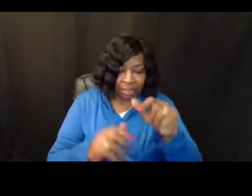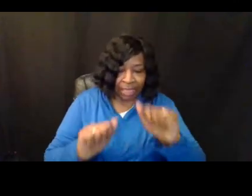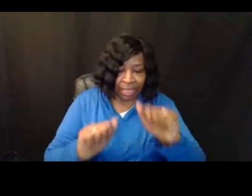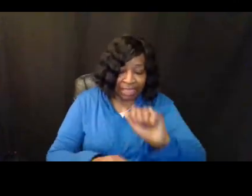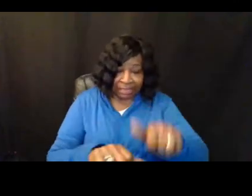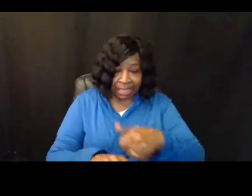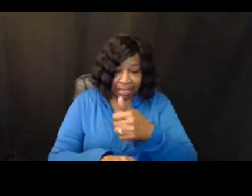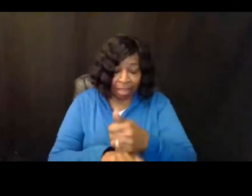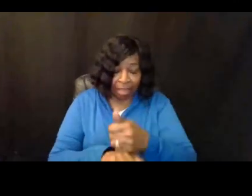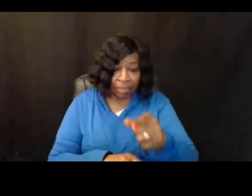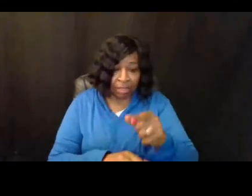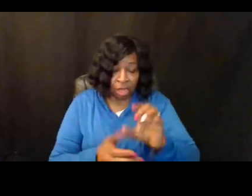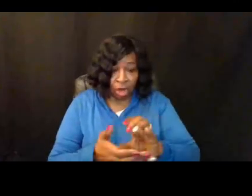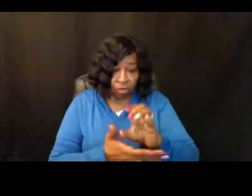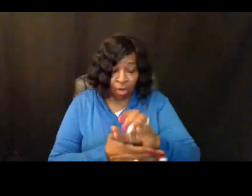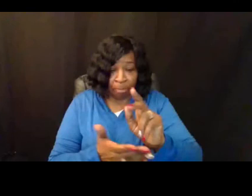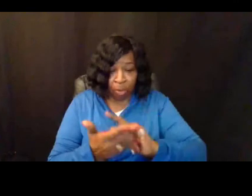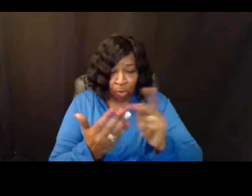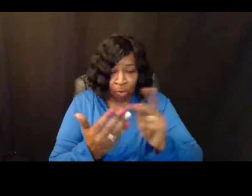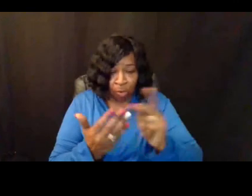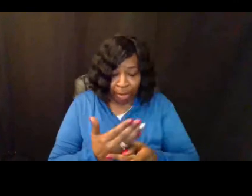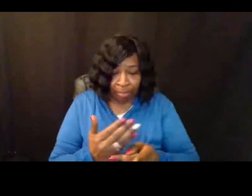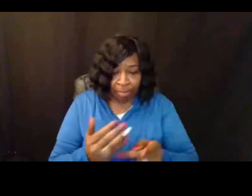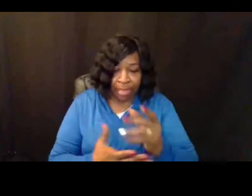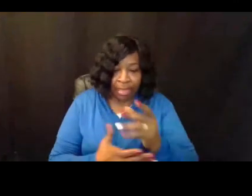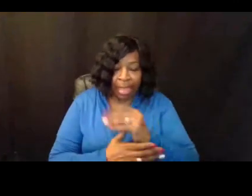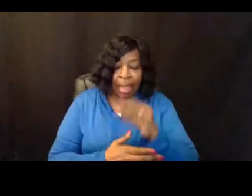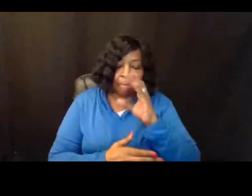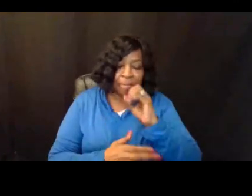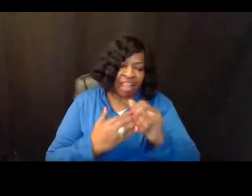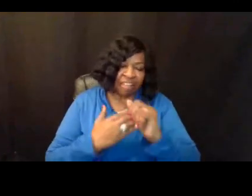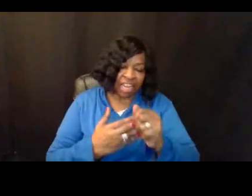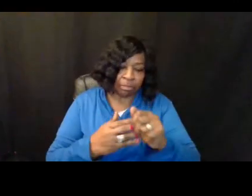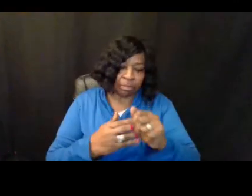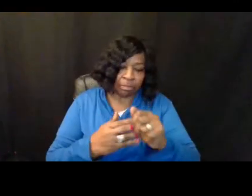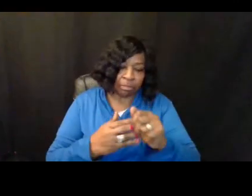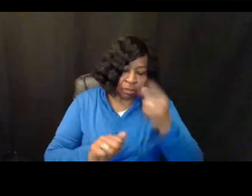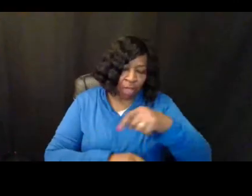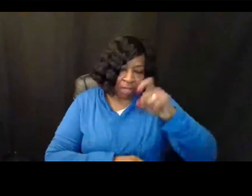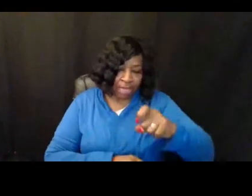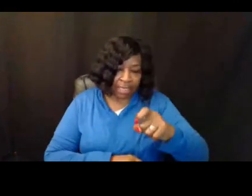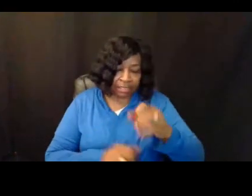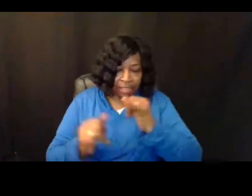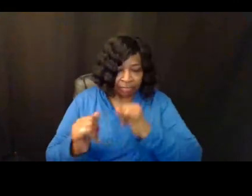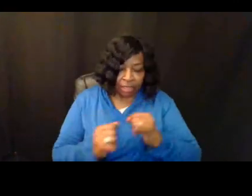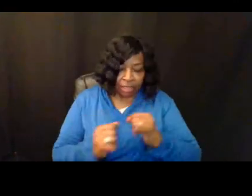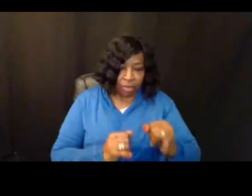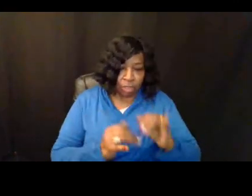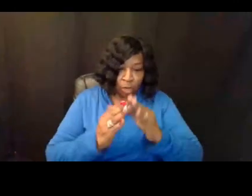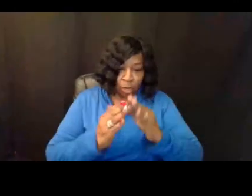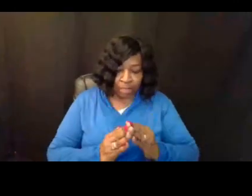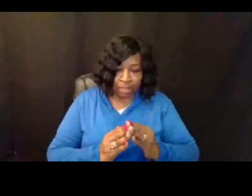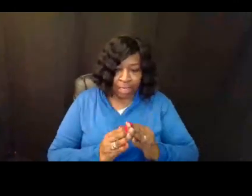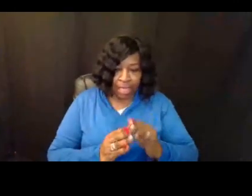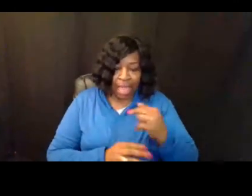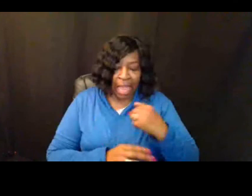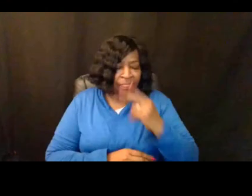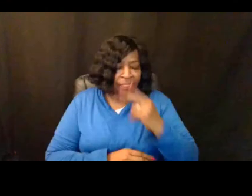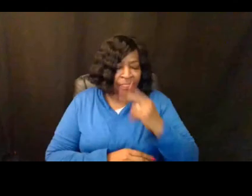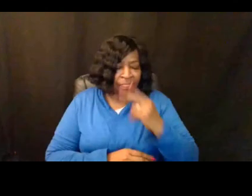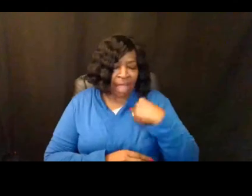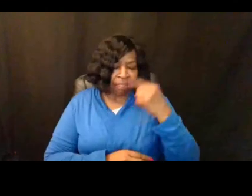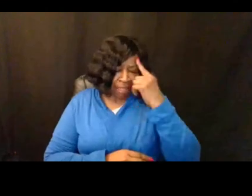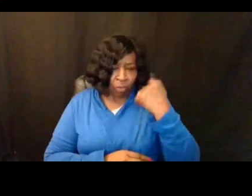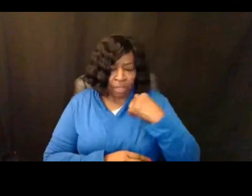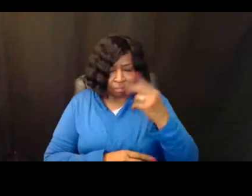and kind of be as flexible as possible for the needs of individual communities, I think we see a lot of success there. And we